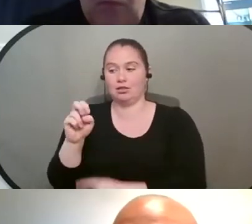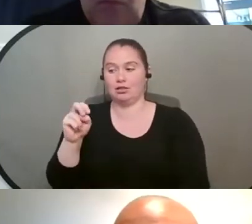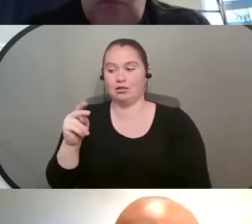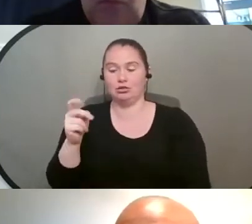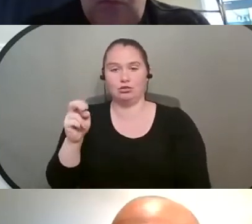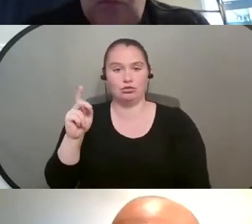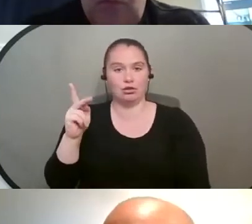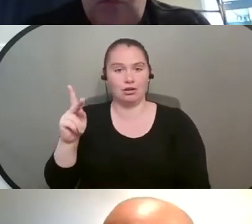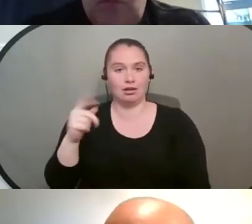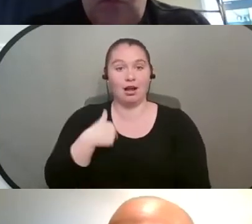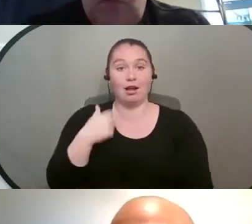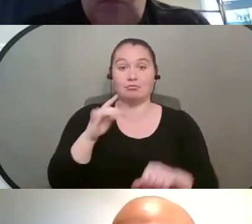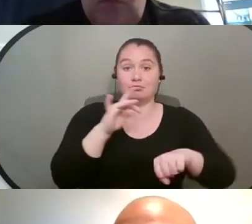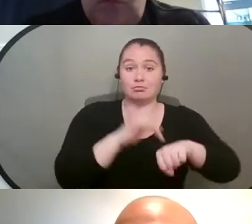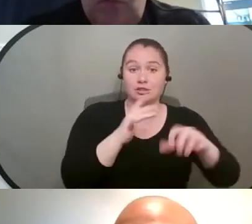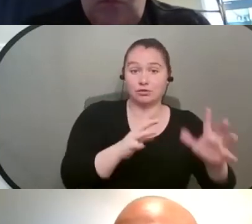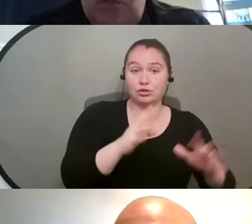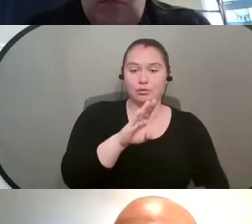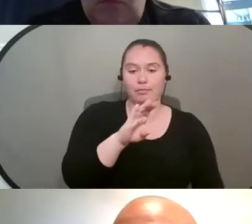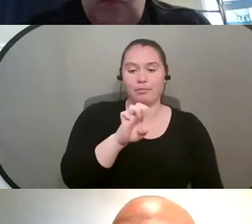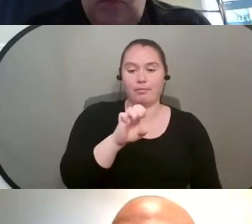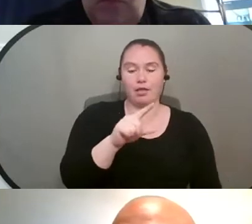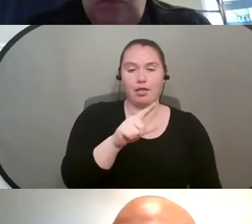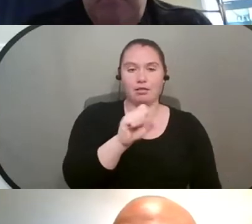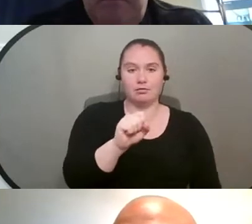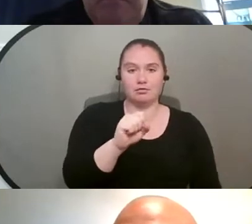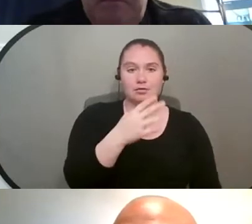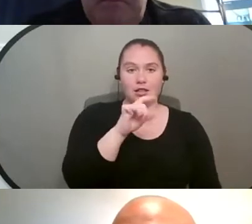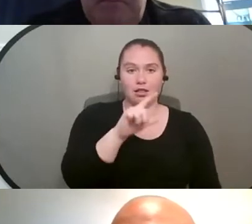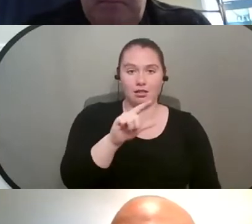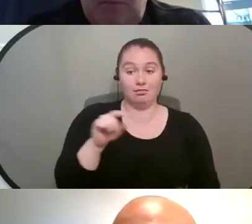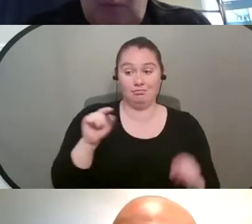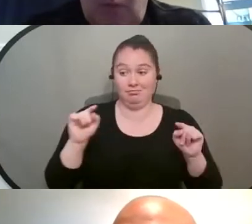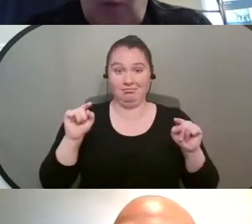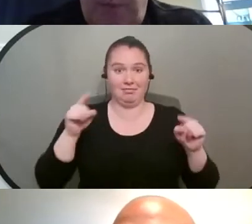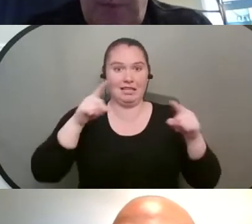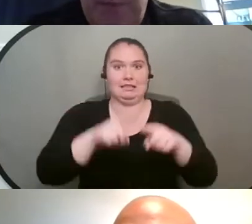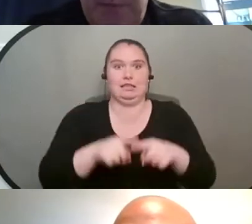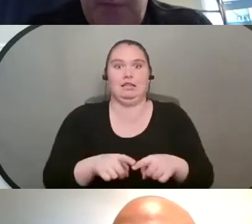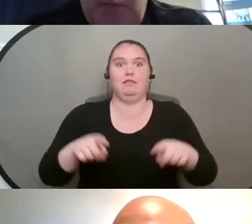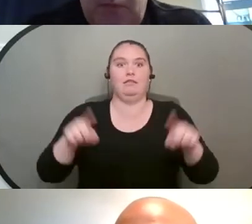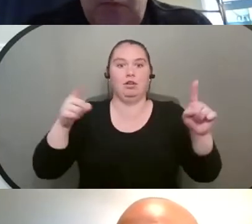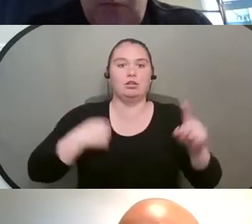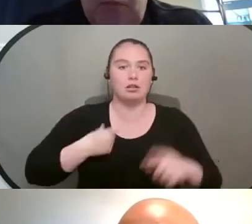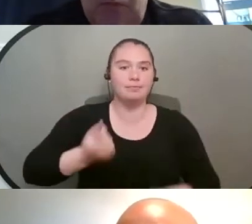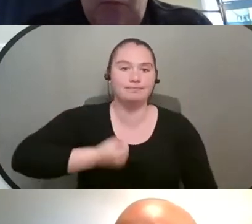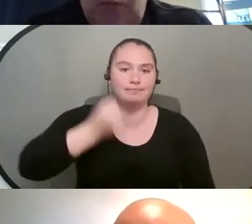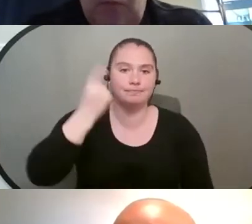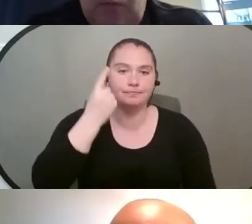Hills, and there is a big difference between the two schools. So I do understand that.